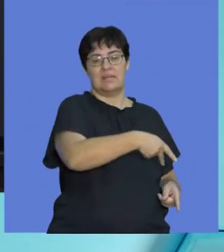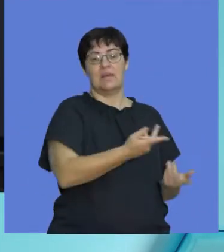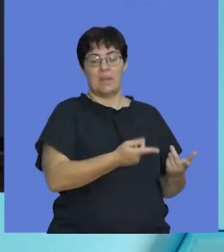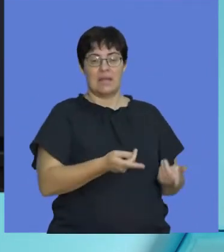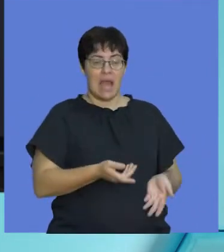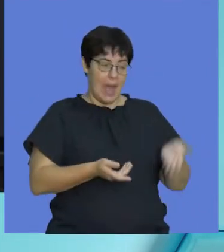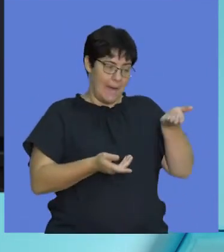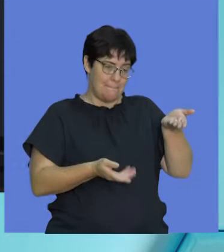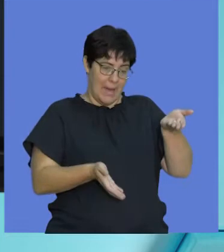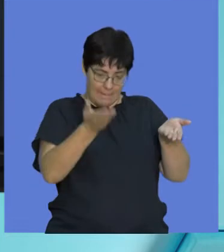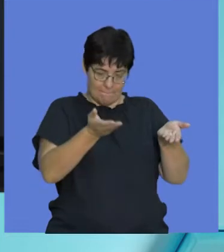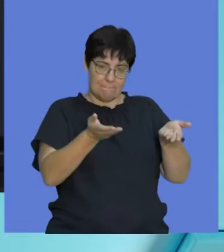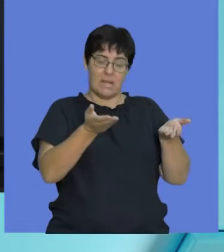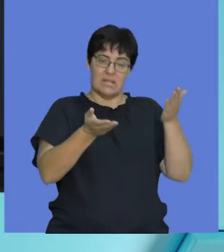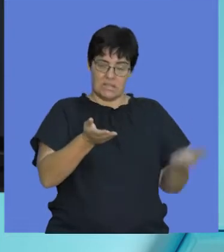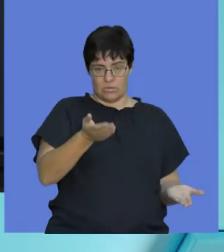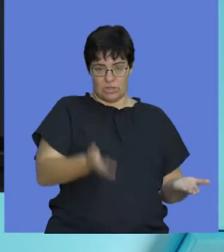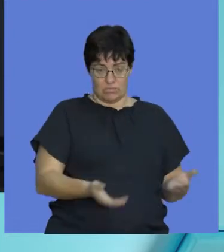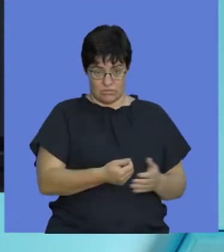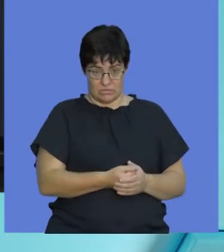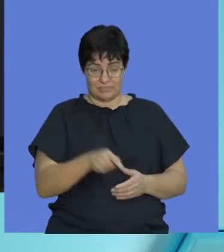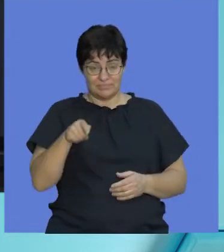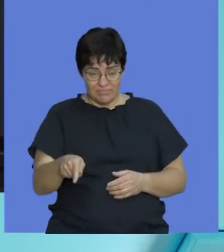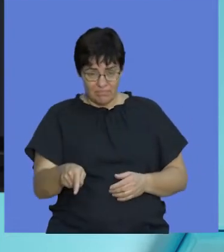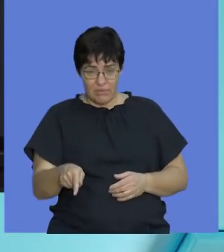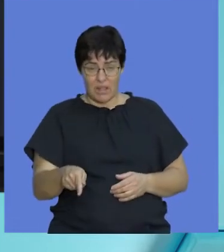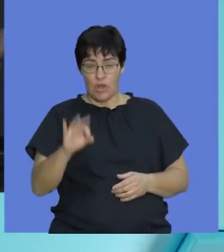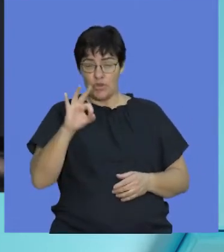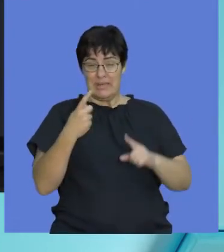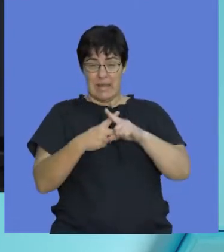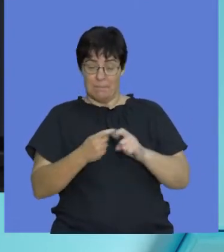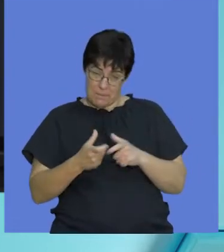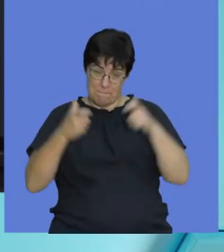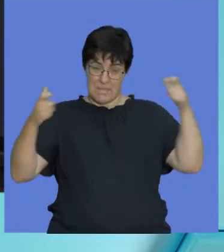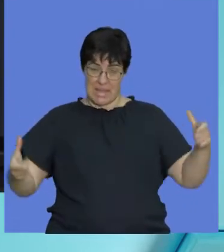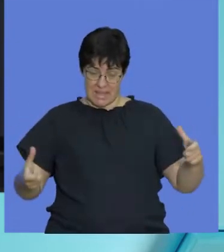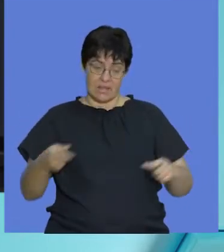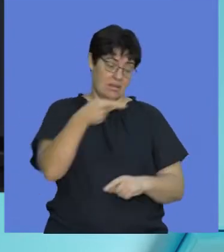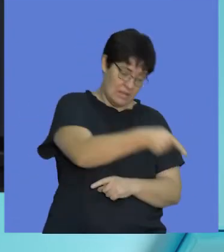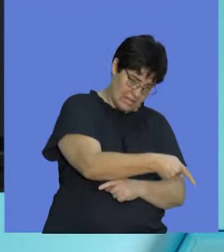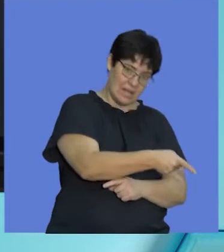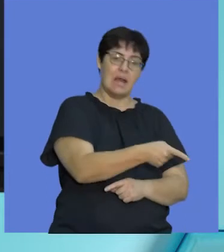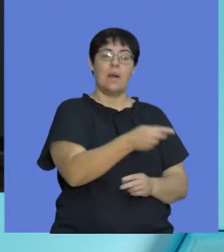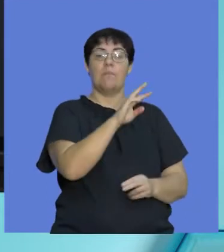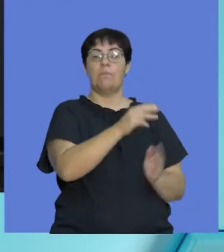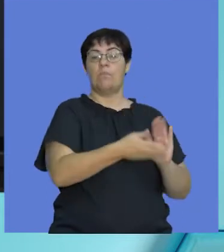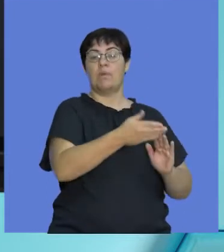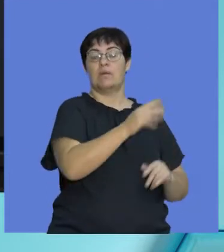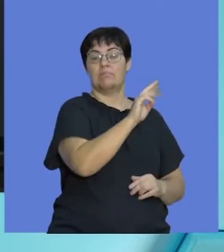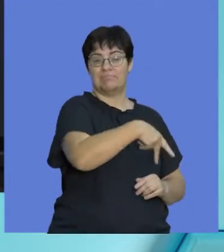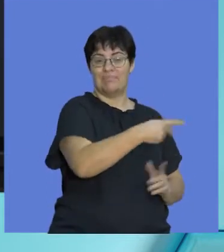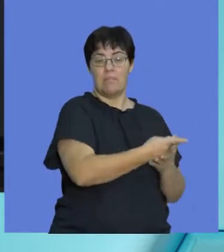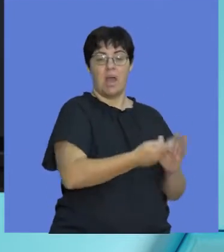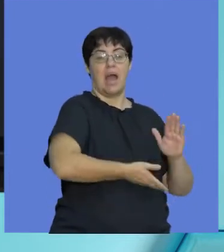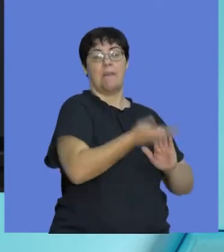same factor. If I make the mass 3 times bigger, I'll make the momentum 3 times